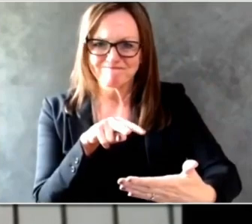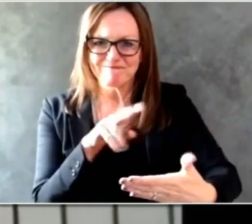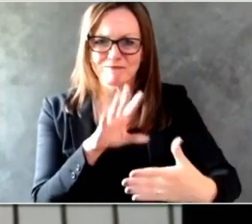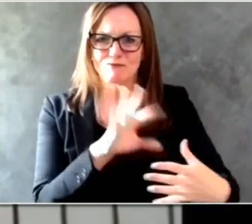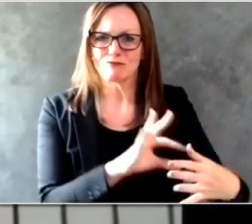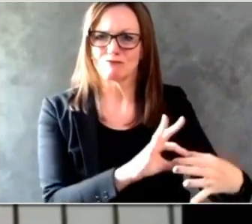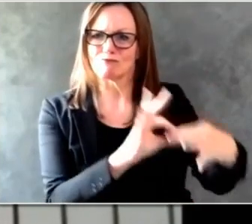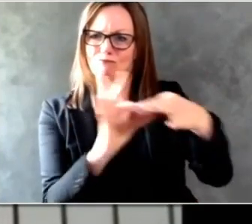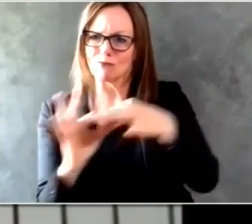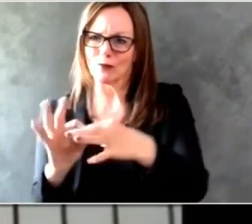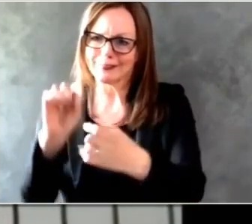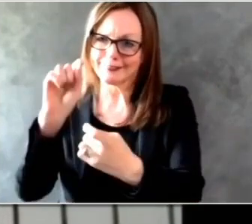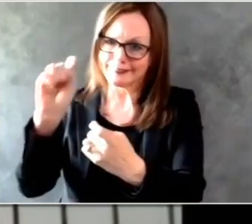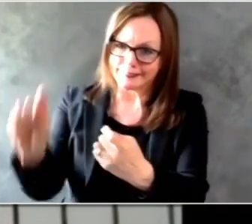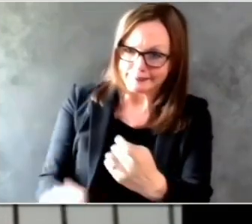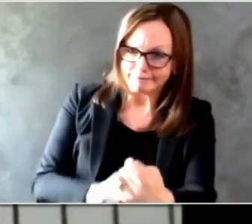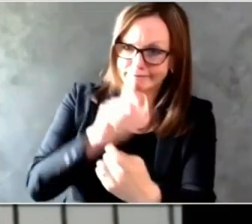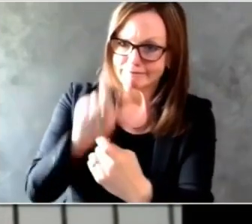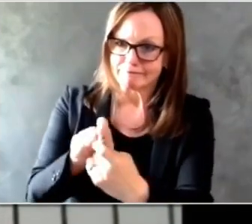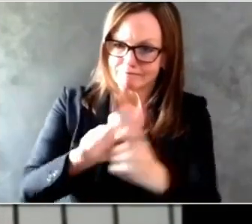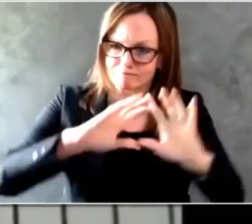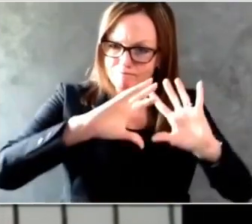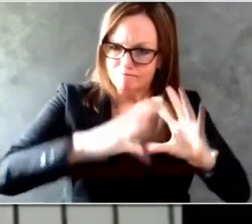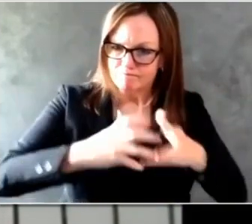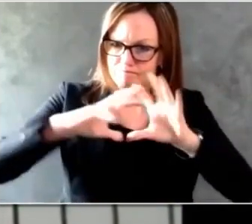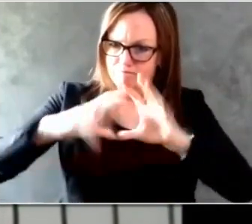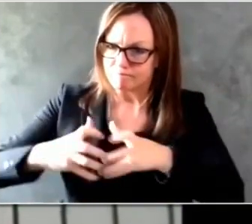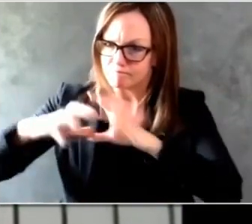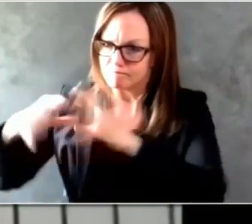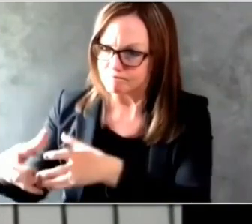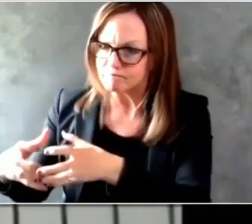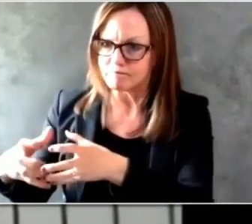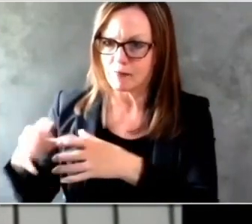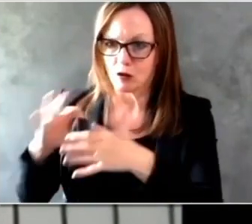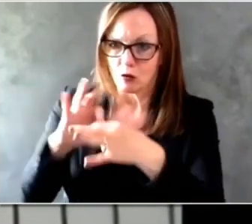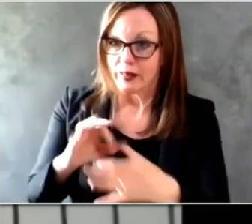in the younger populations that are testing positive.